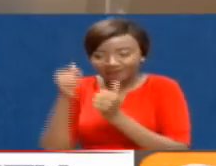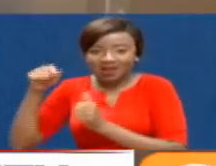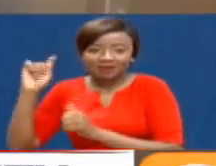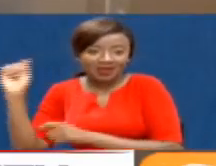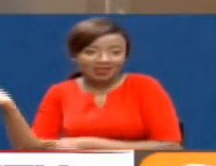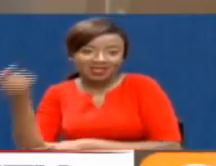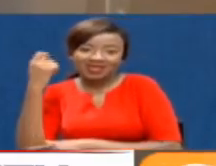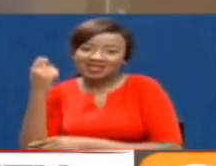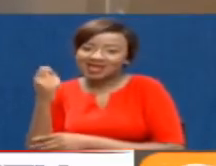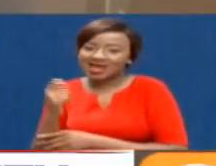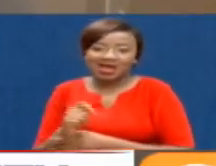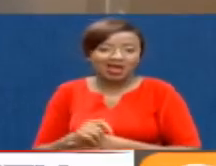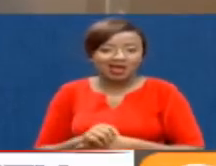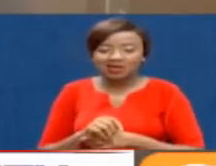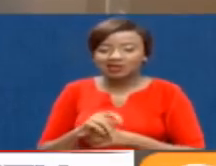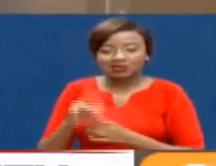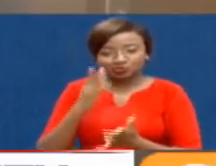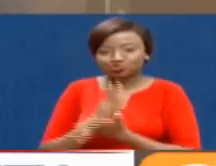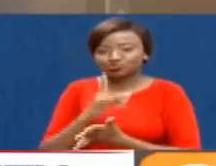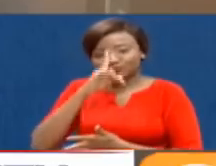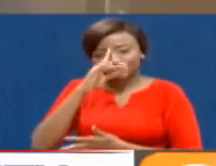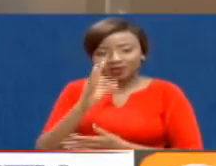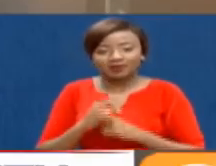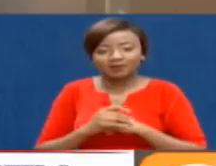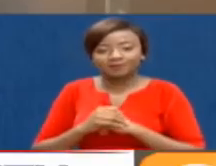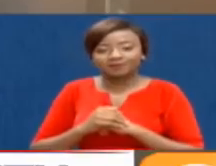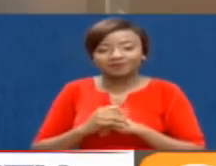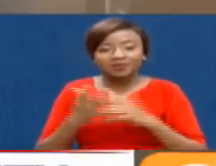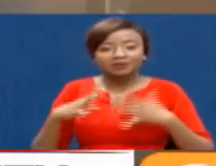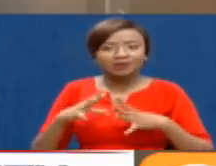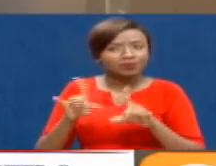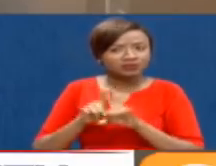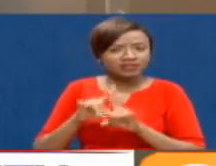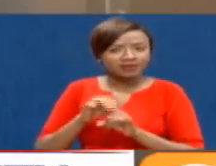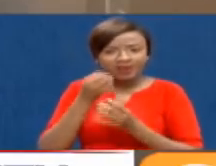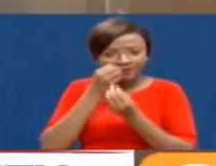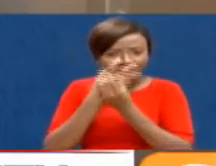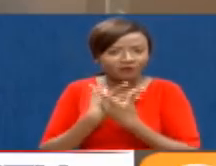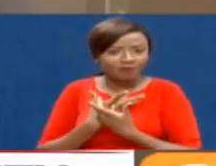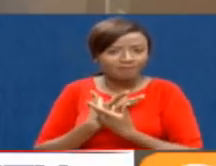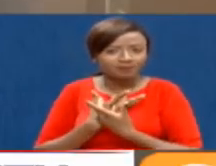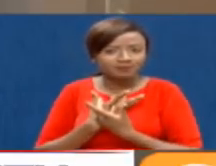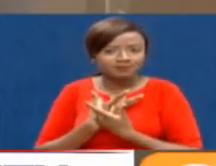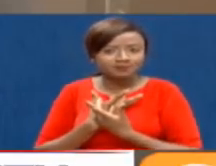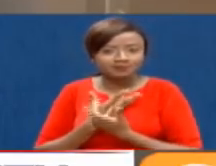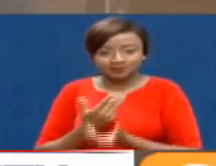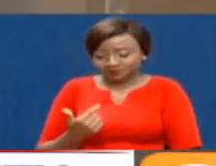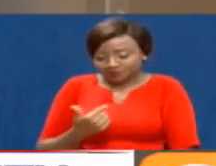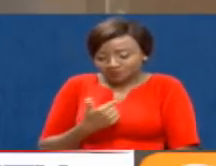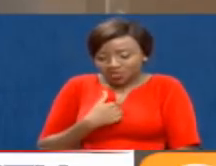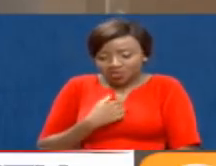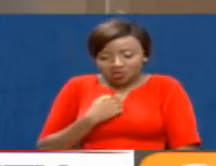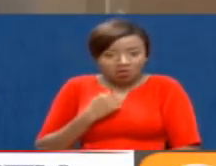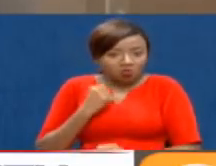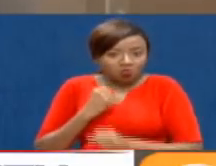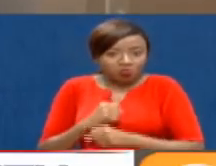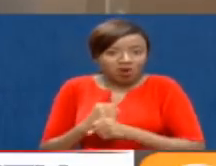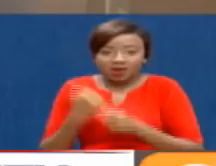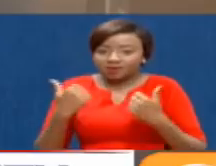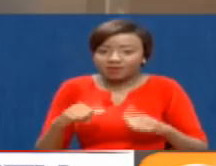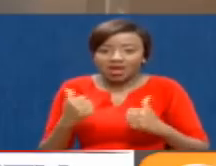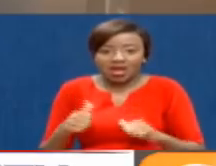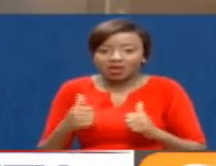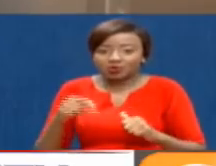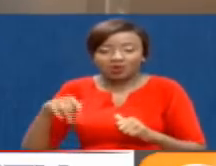I think that the number would be just as serious. I know people who are telling me, I haven't had any work in Nairobi for the last so